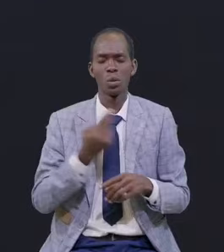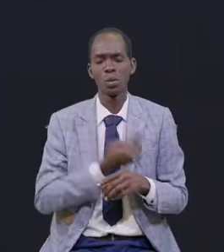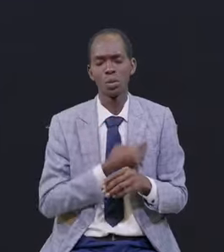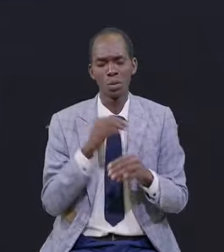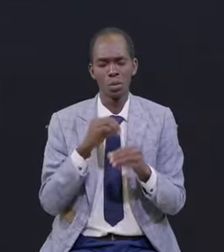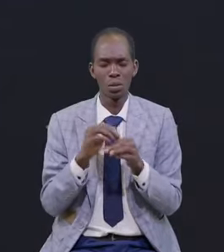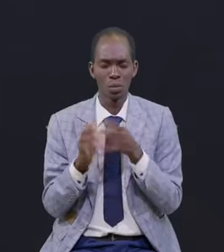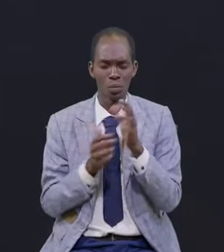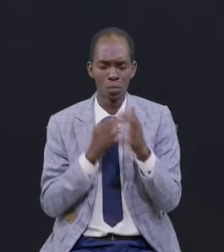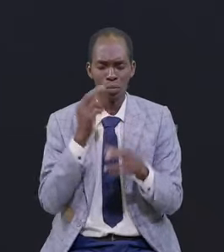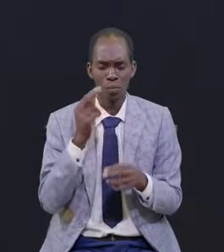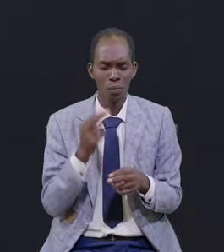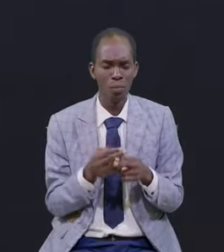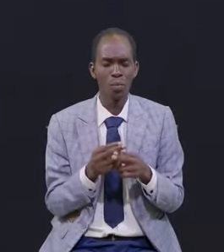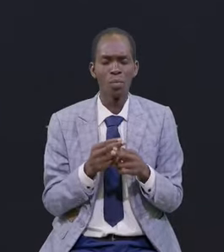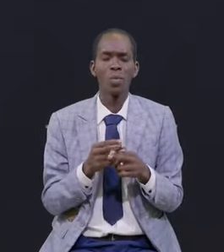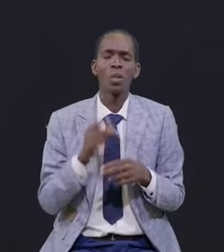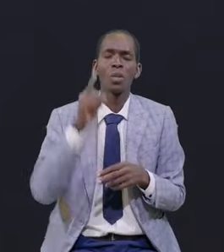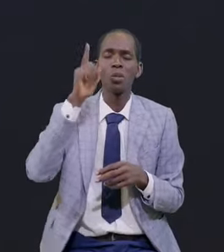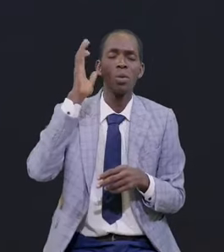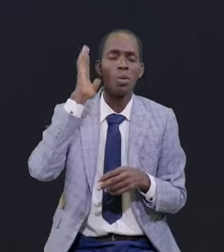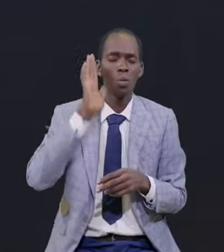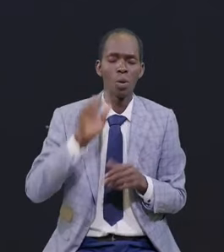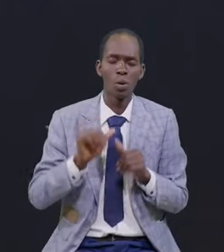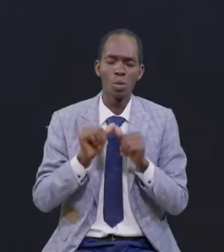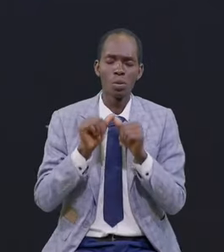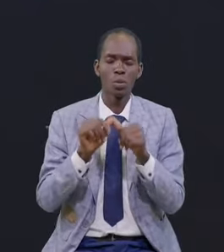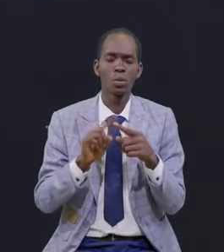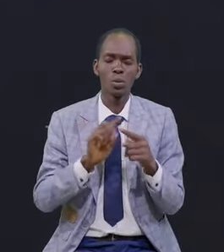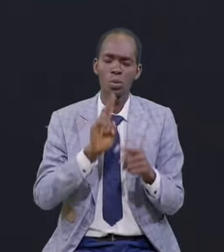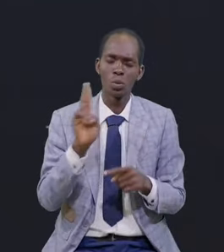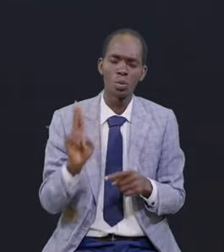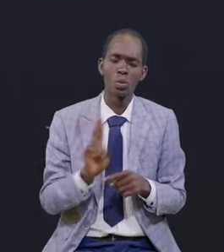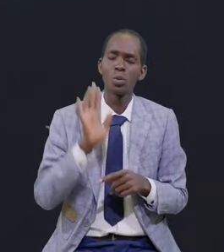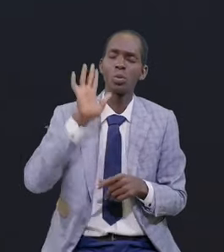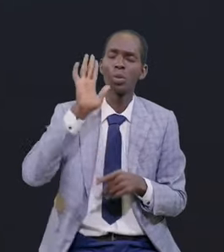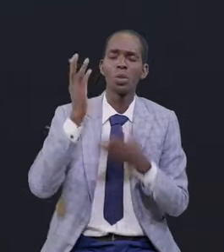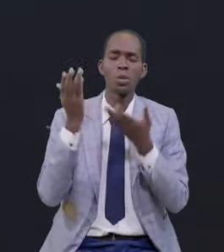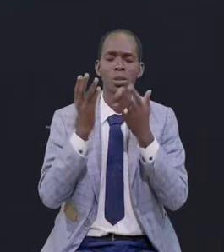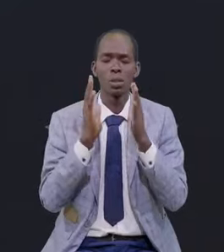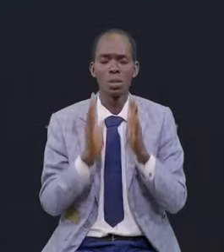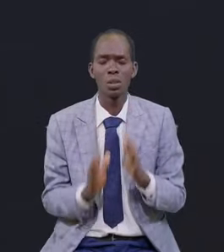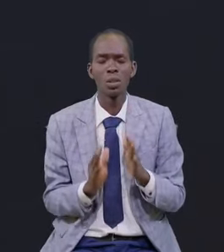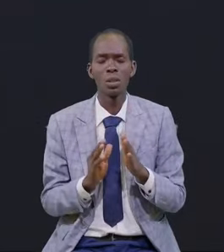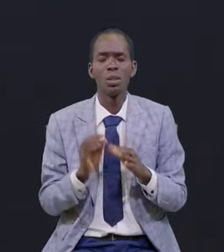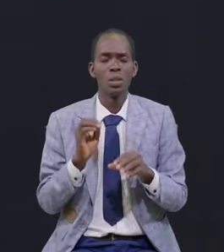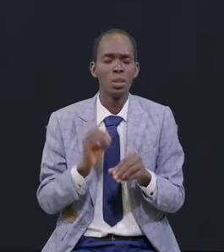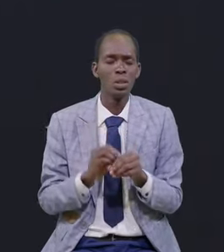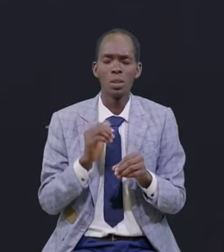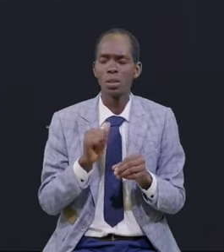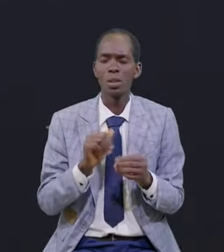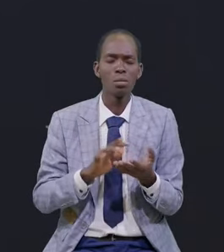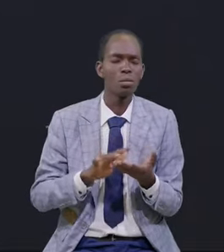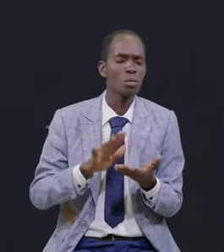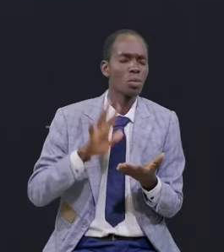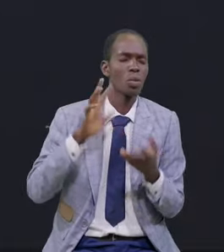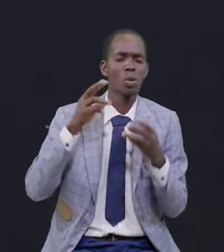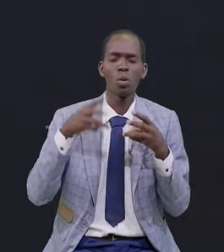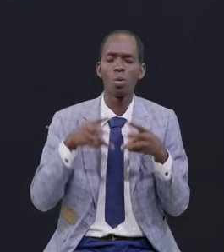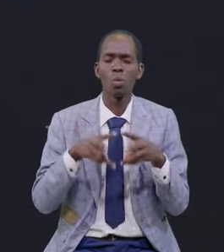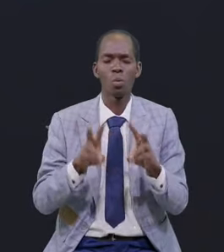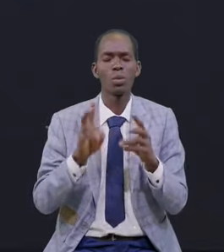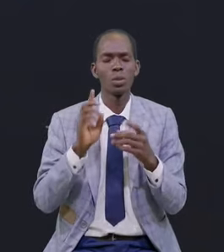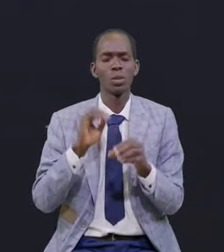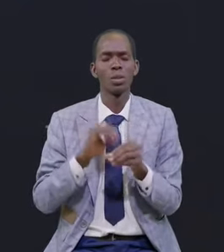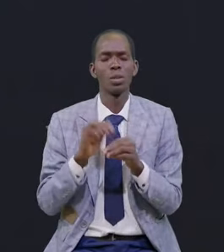you will continue to use your servant in a glorious and dramatic way in Jesus name to